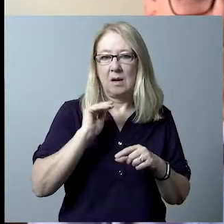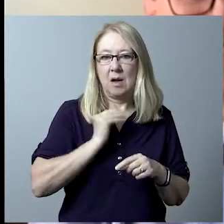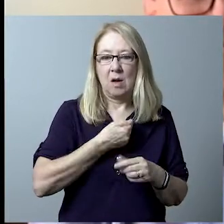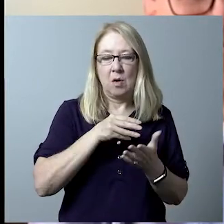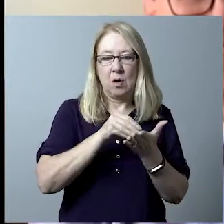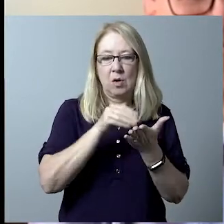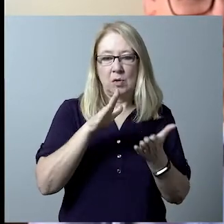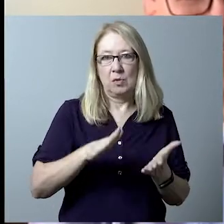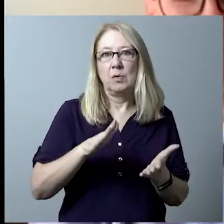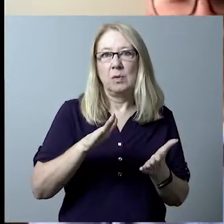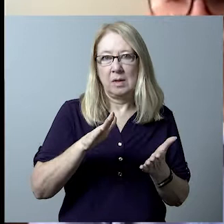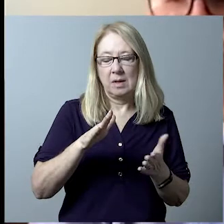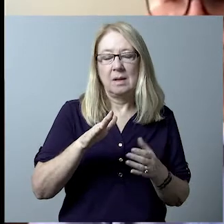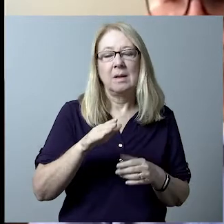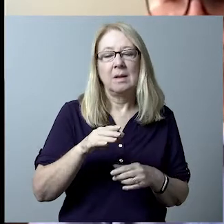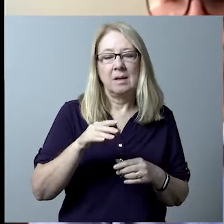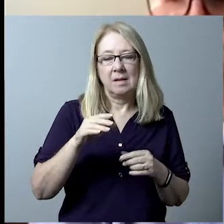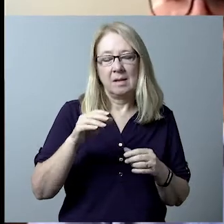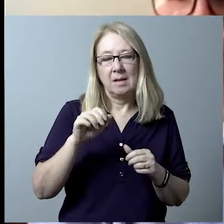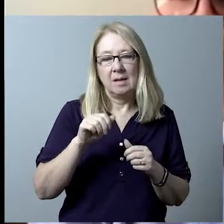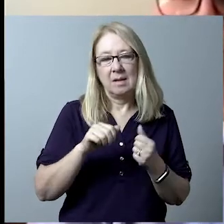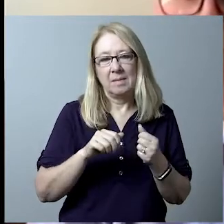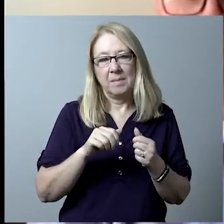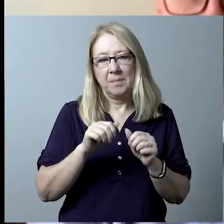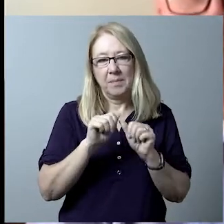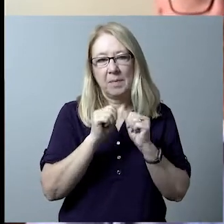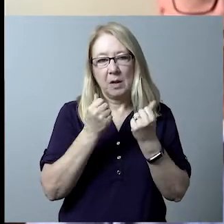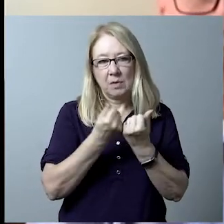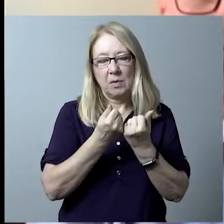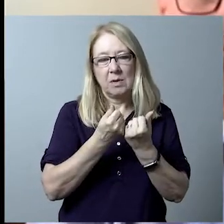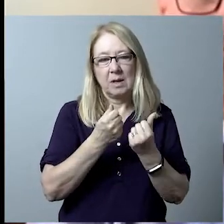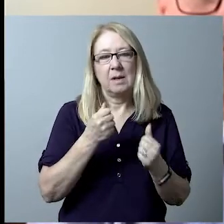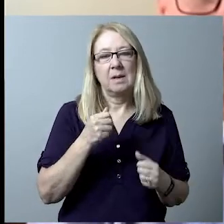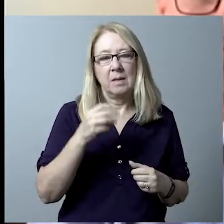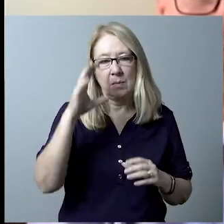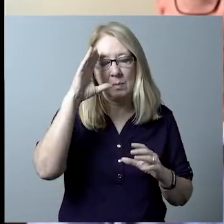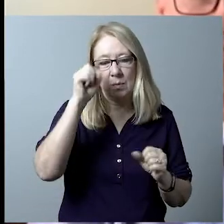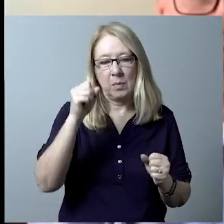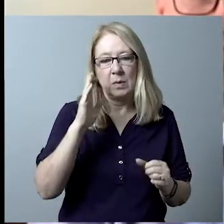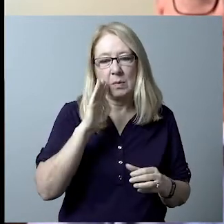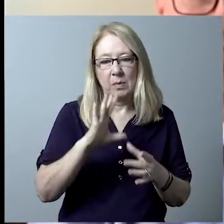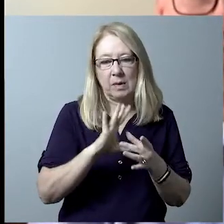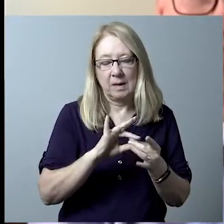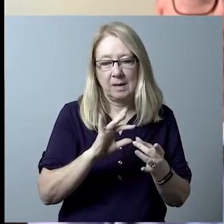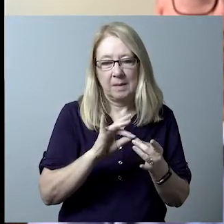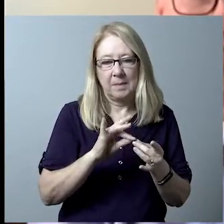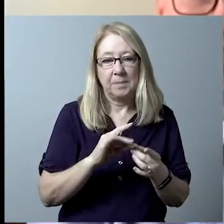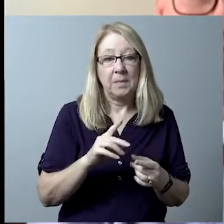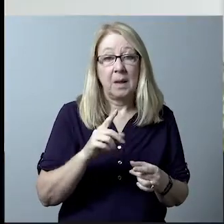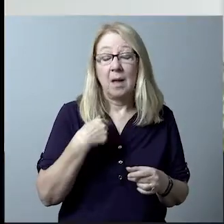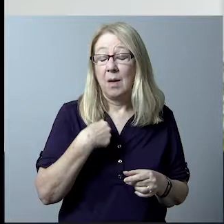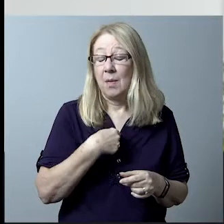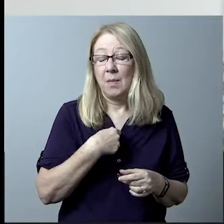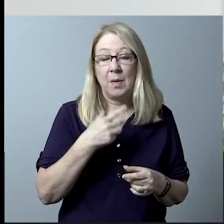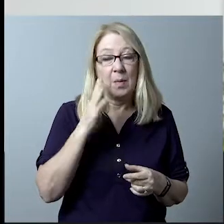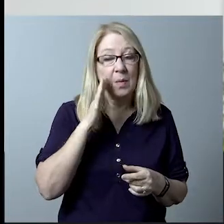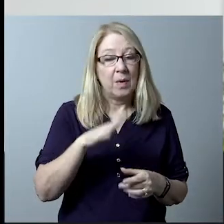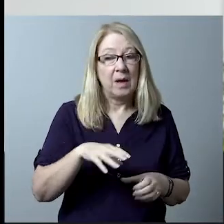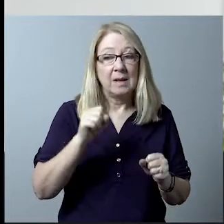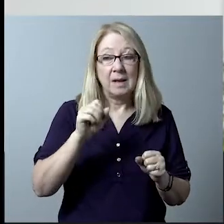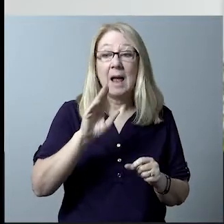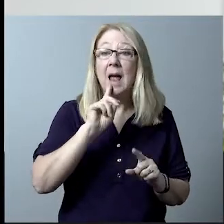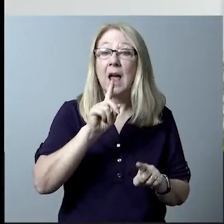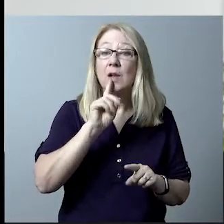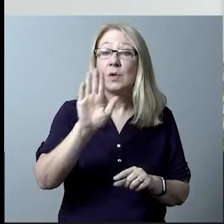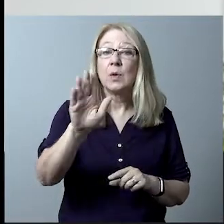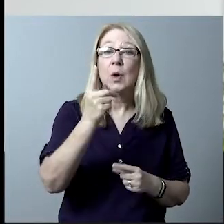Association President, is here. So they'll all have a few minutes in our program to share a few words with you. As always, we're going to